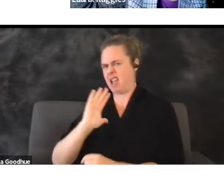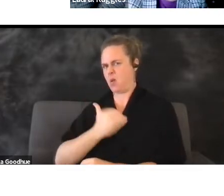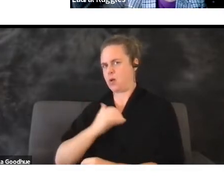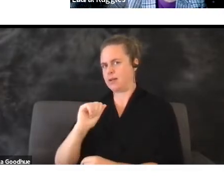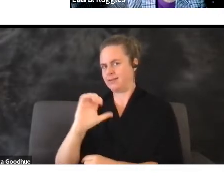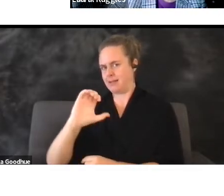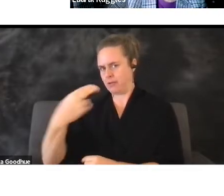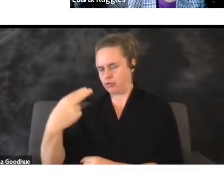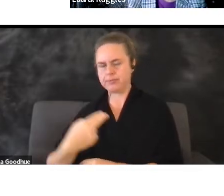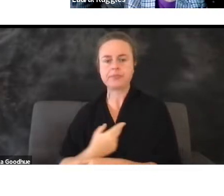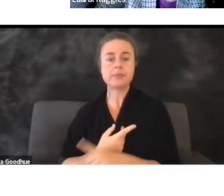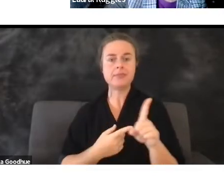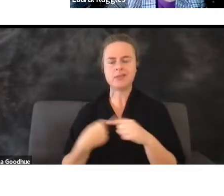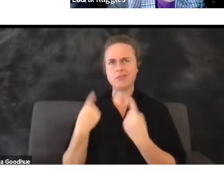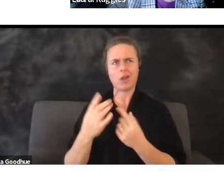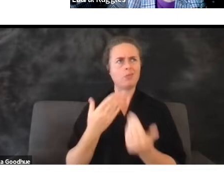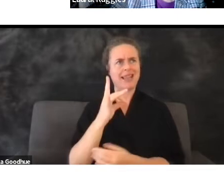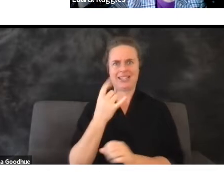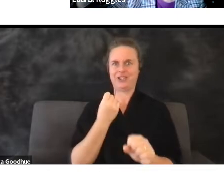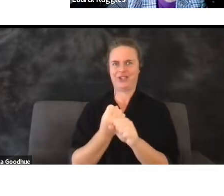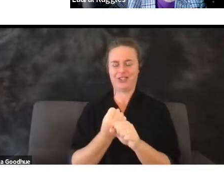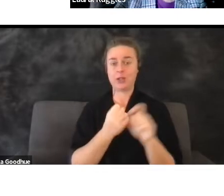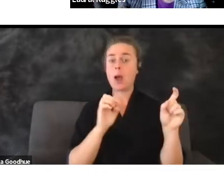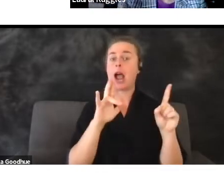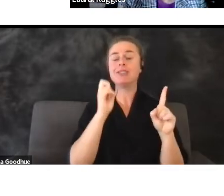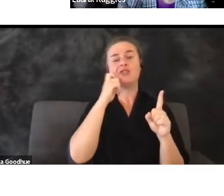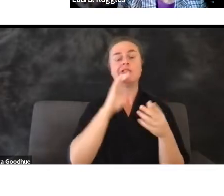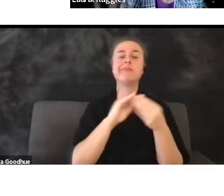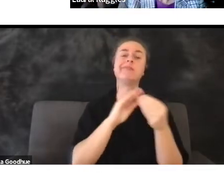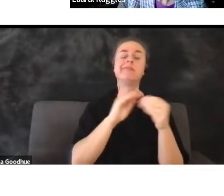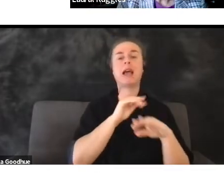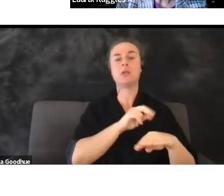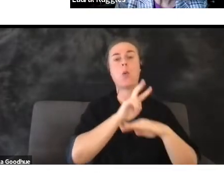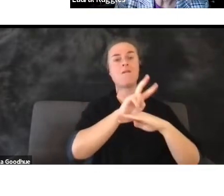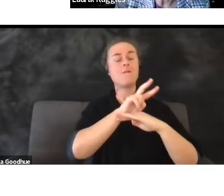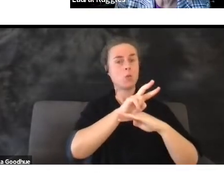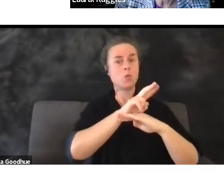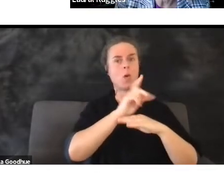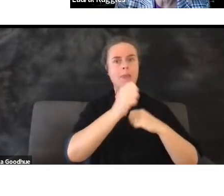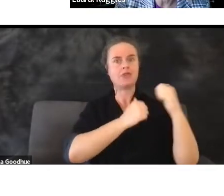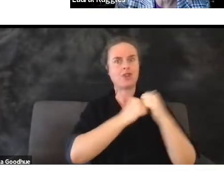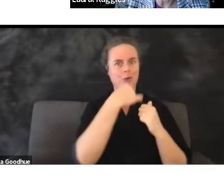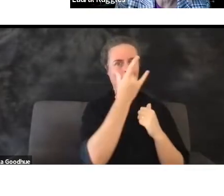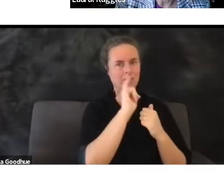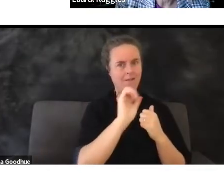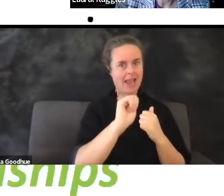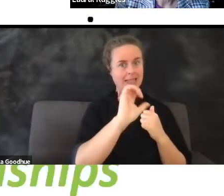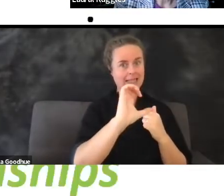Erin's high level overview of what that structure is, I'm going to go into a little bit of a deeper dive for you this